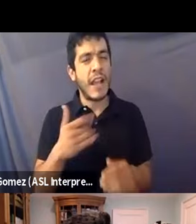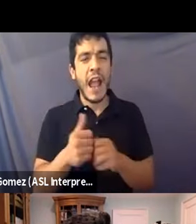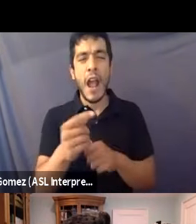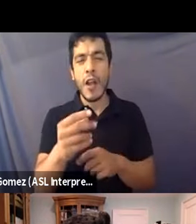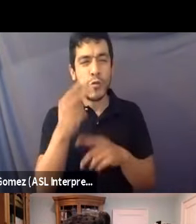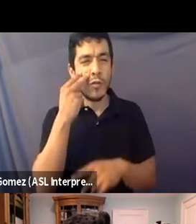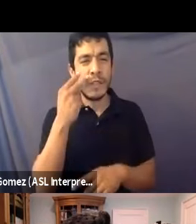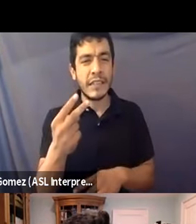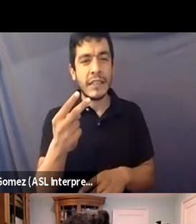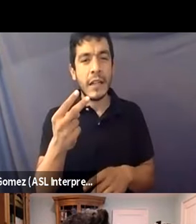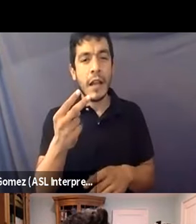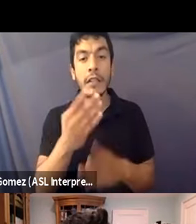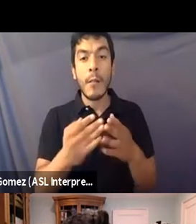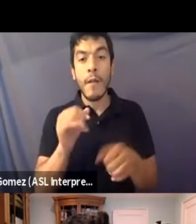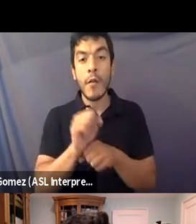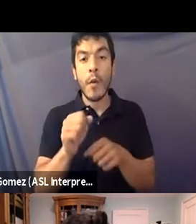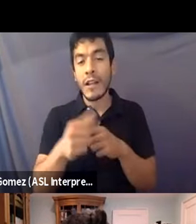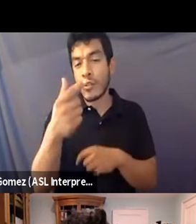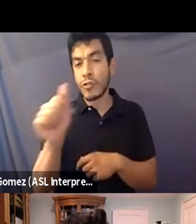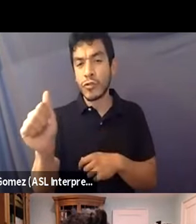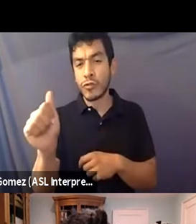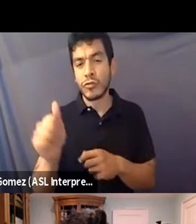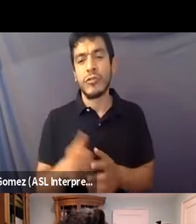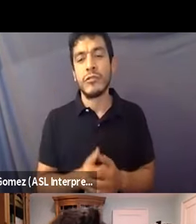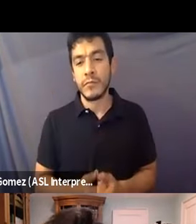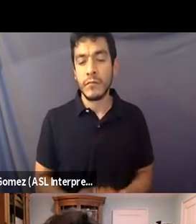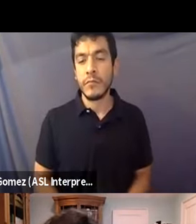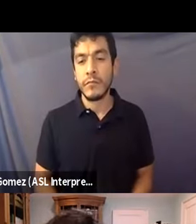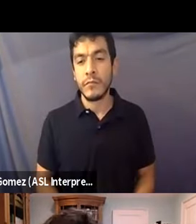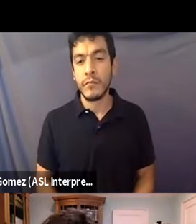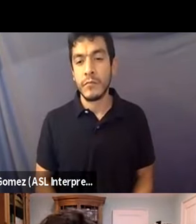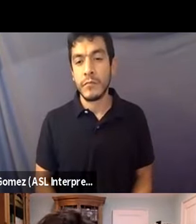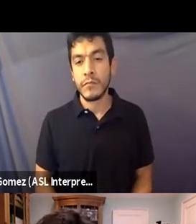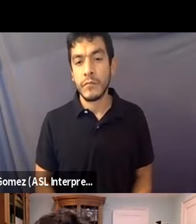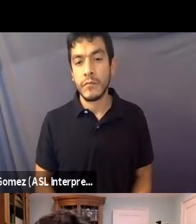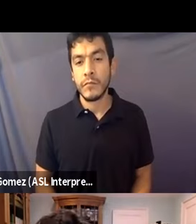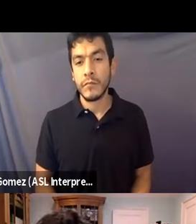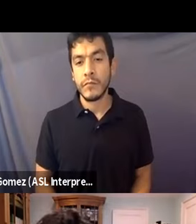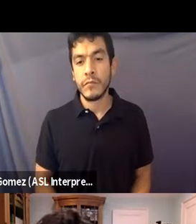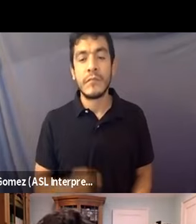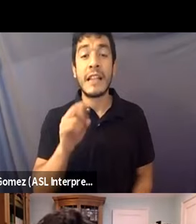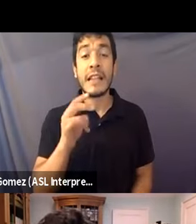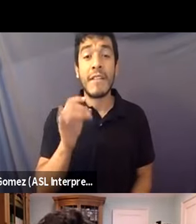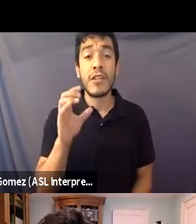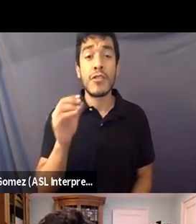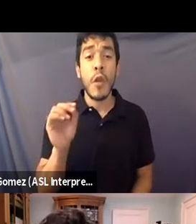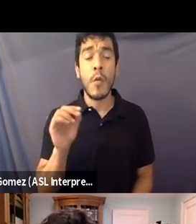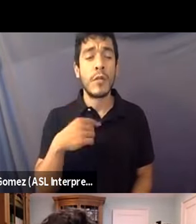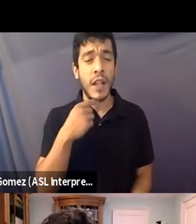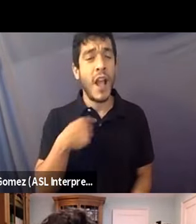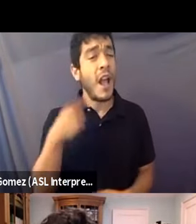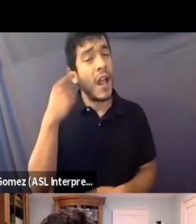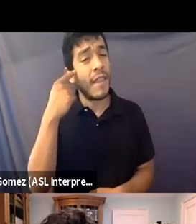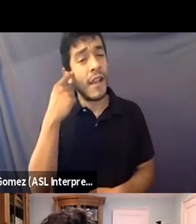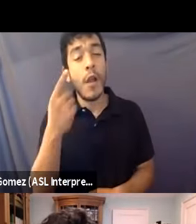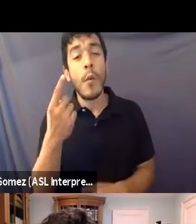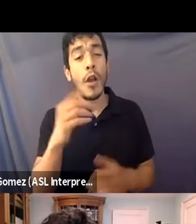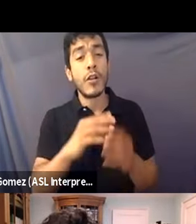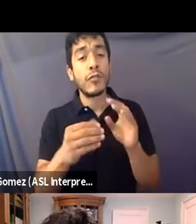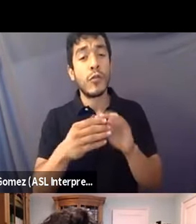happening in Georgia along that line, those lines? I think one story that is clear is, um, when Alliance for Black